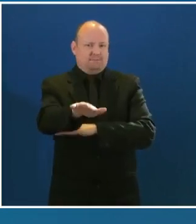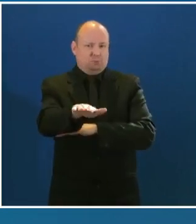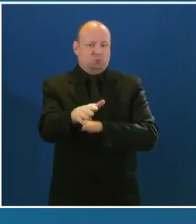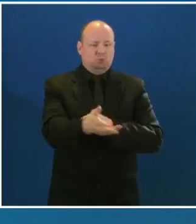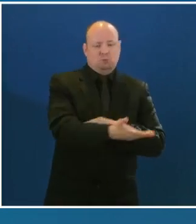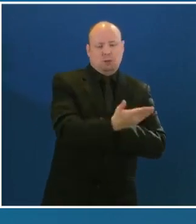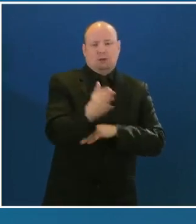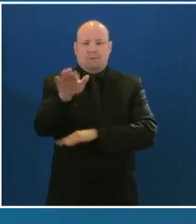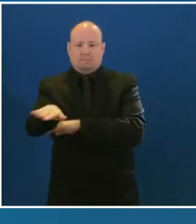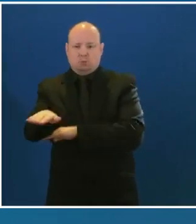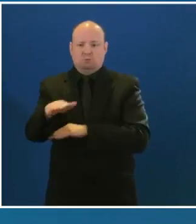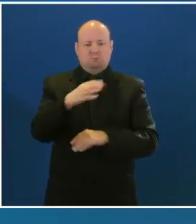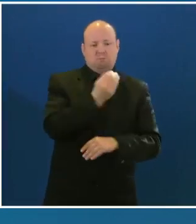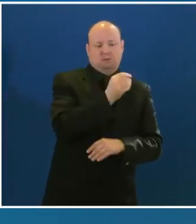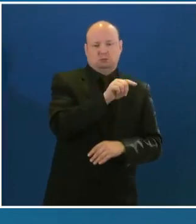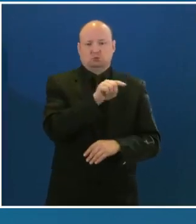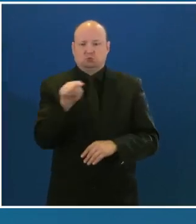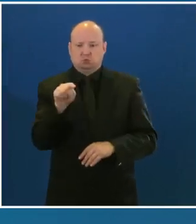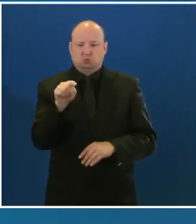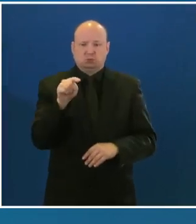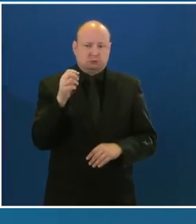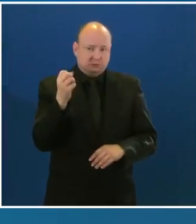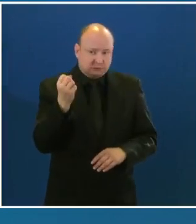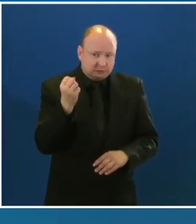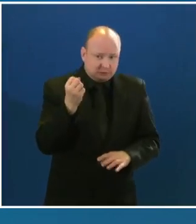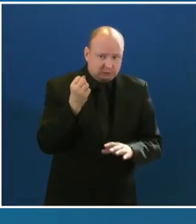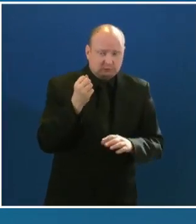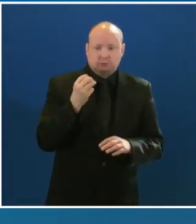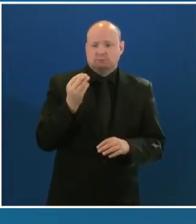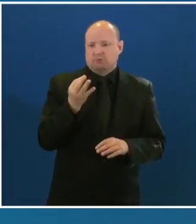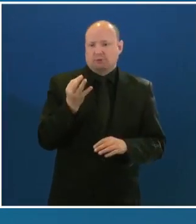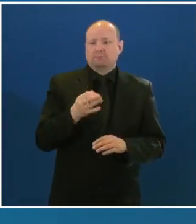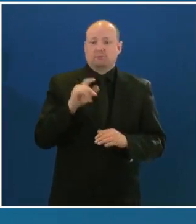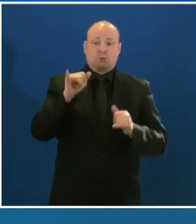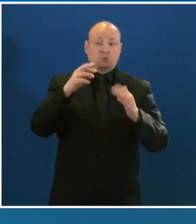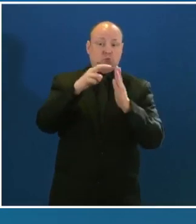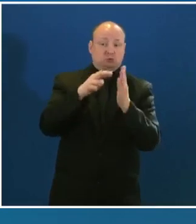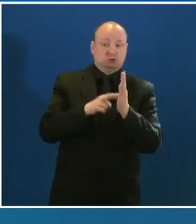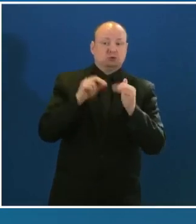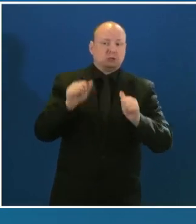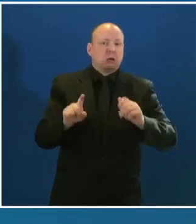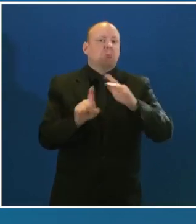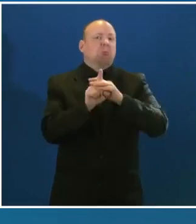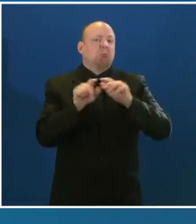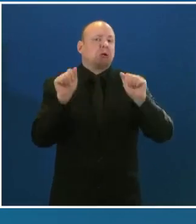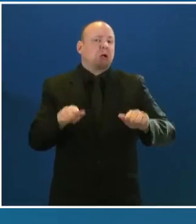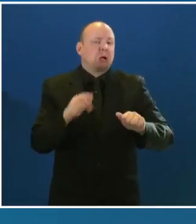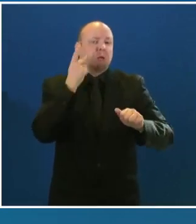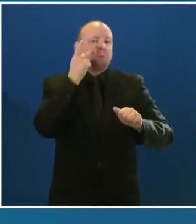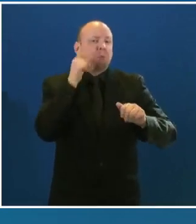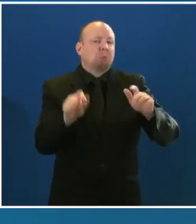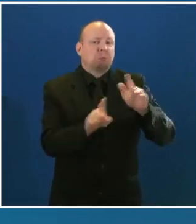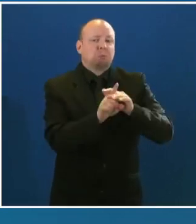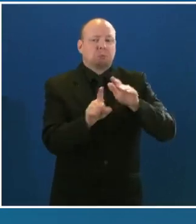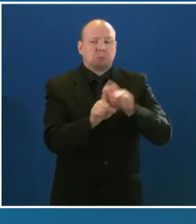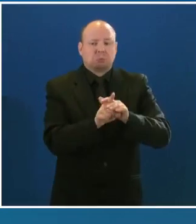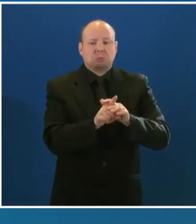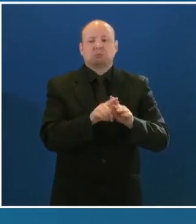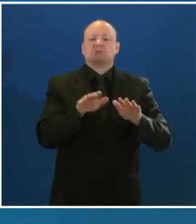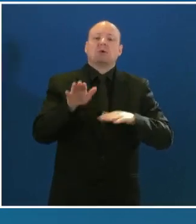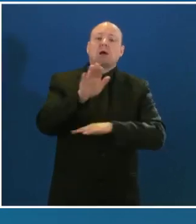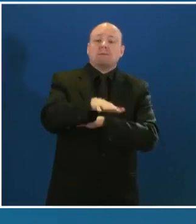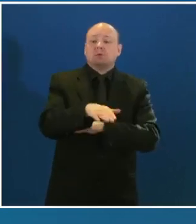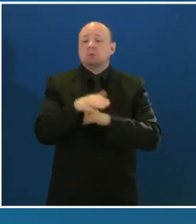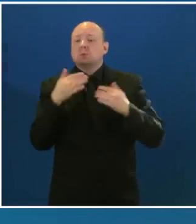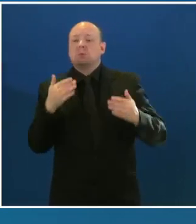that you pre-register. But you can also just drop in during the site hours. Afternoons are really the slowest times